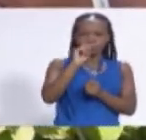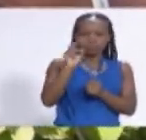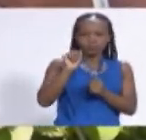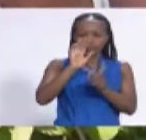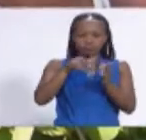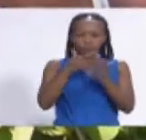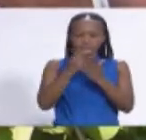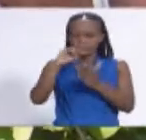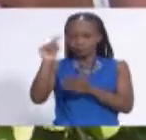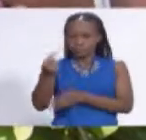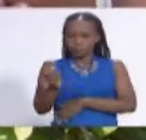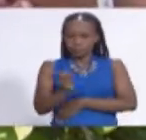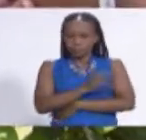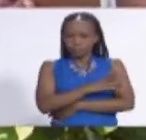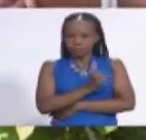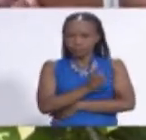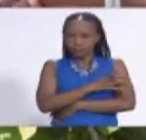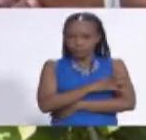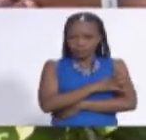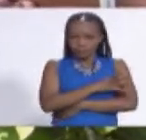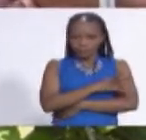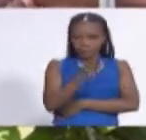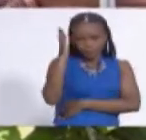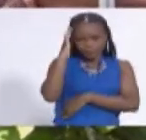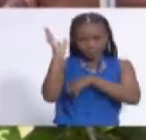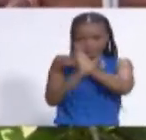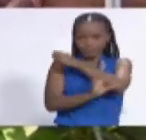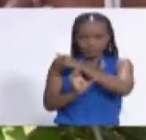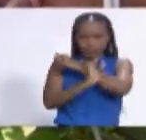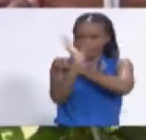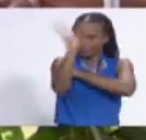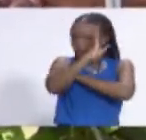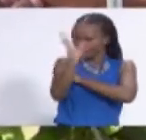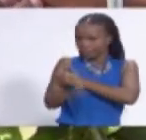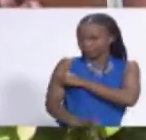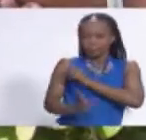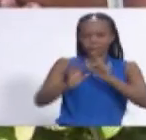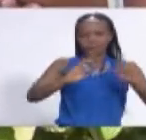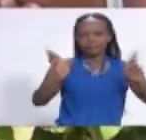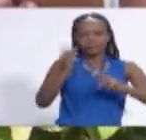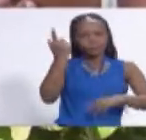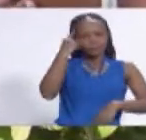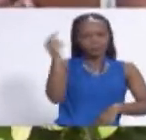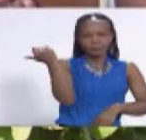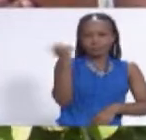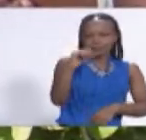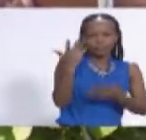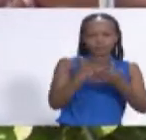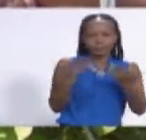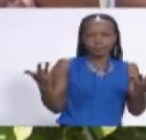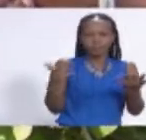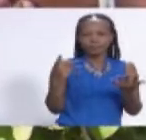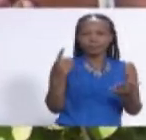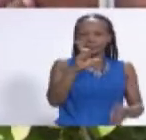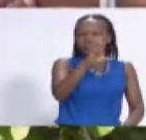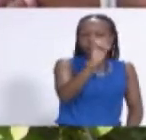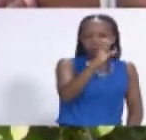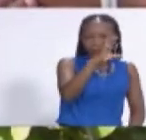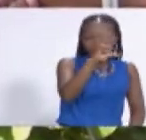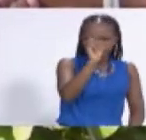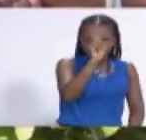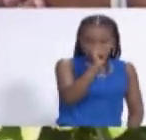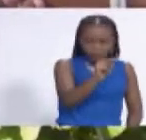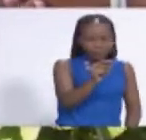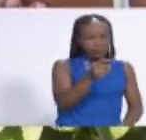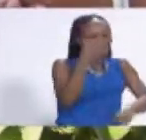scare. Because as we know, our country, we are never ready for anything. Locust peke yake imetushinda ku handle. People